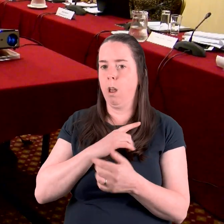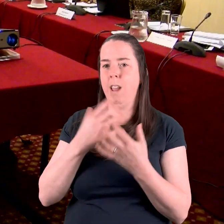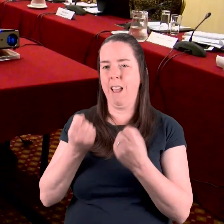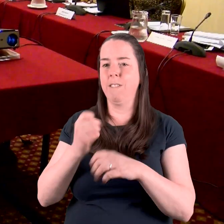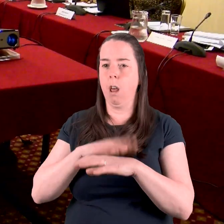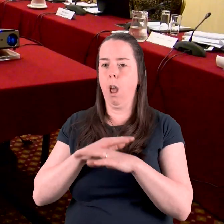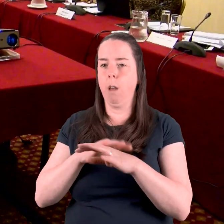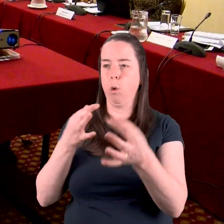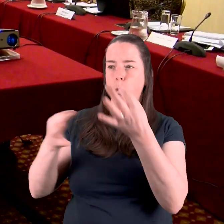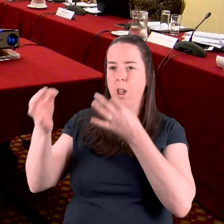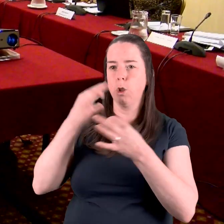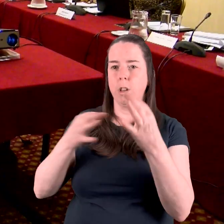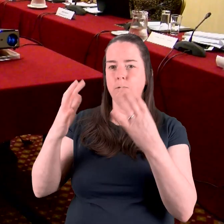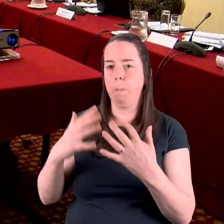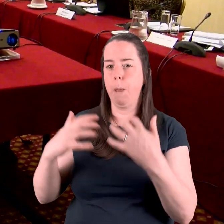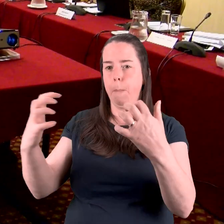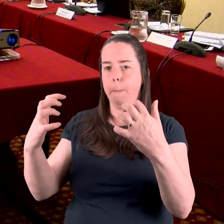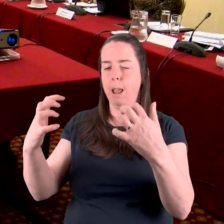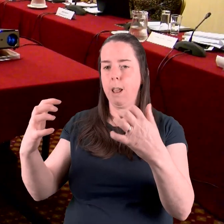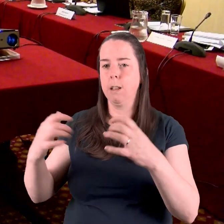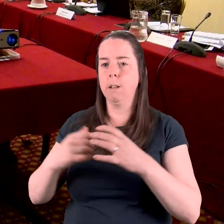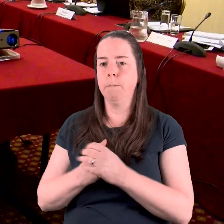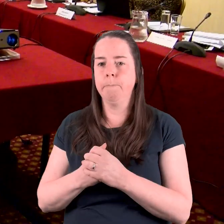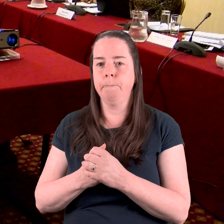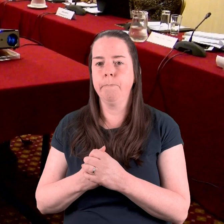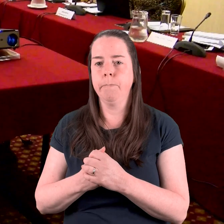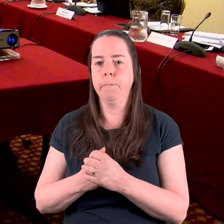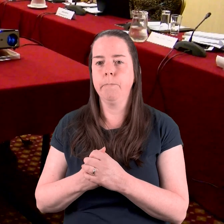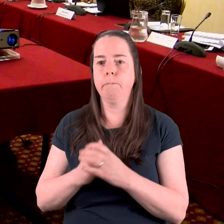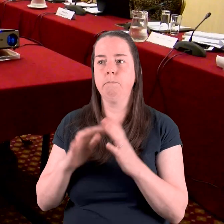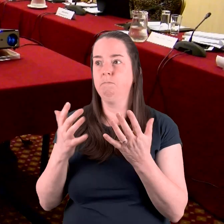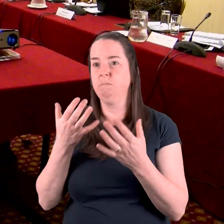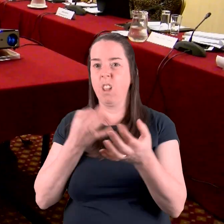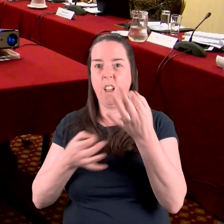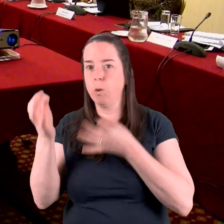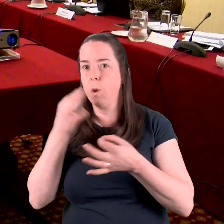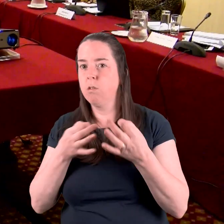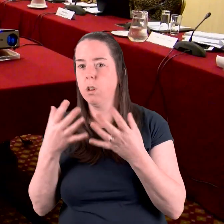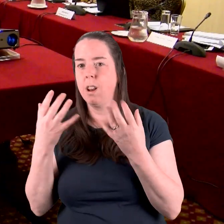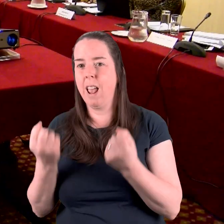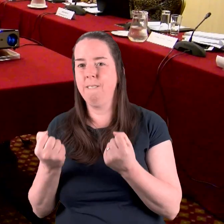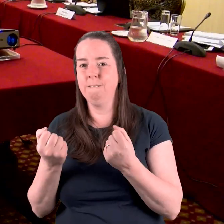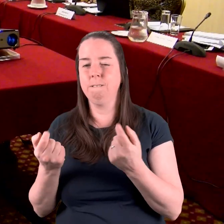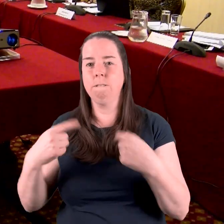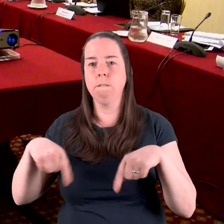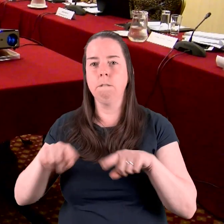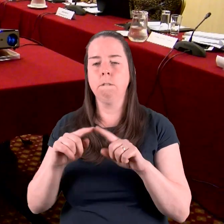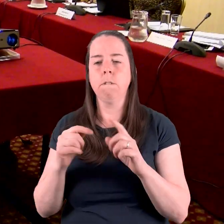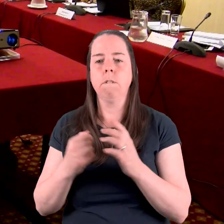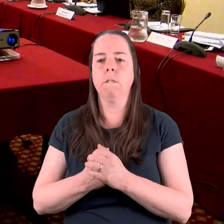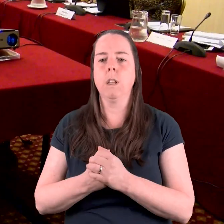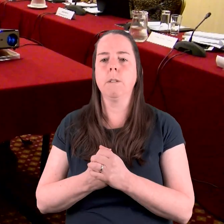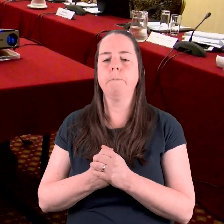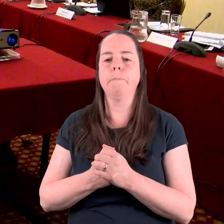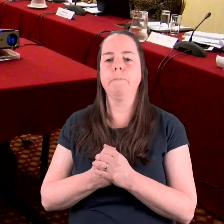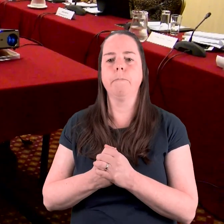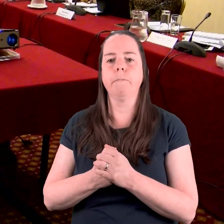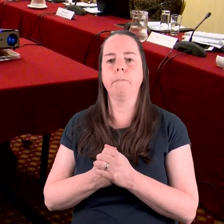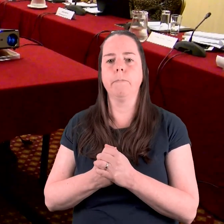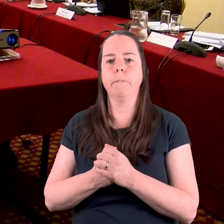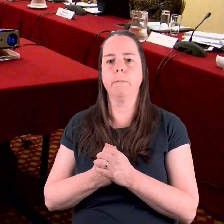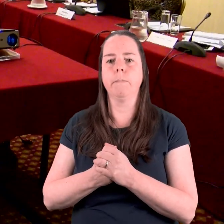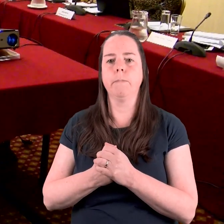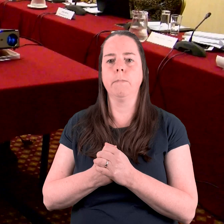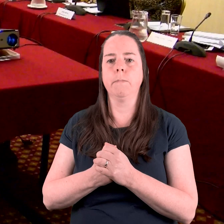am happy now, because we do have time, to take any questions from any other members of the public who have a question